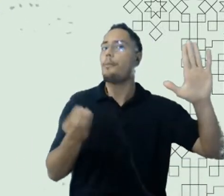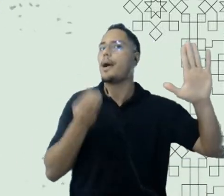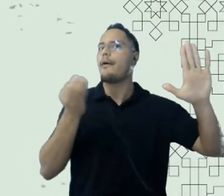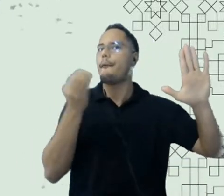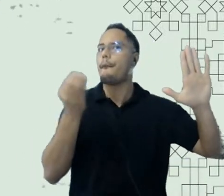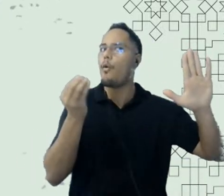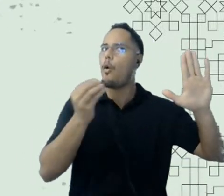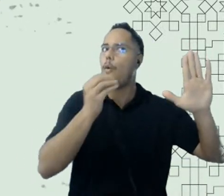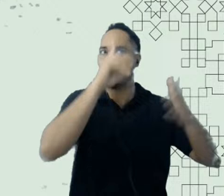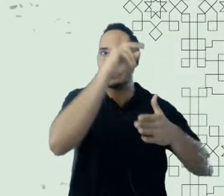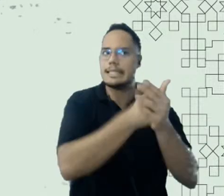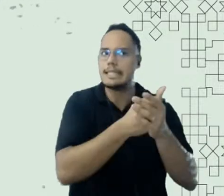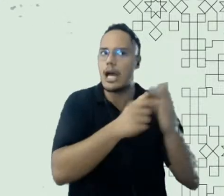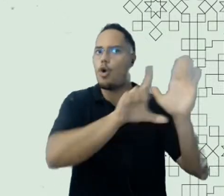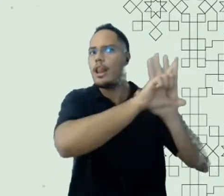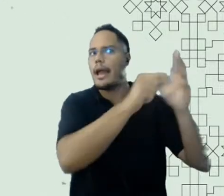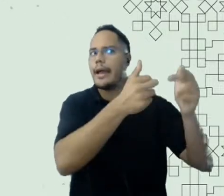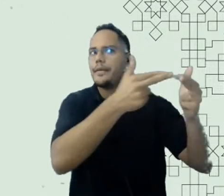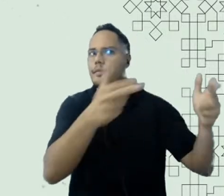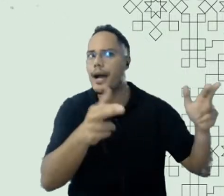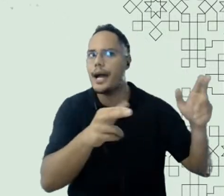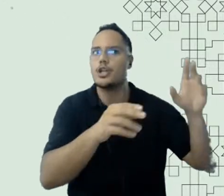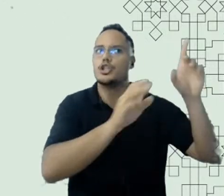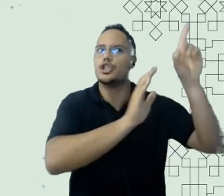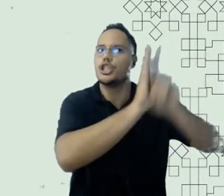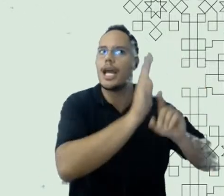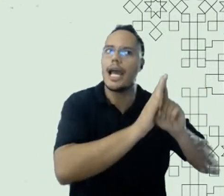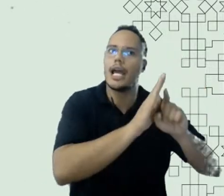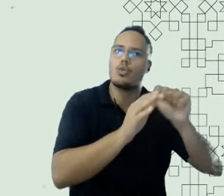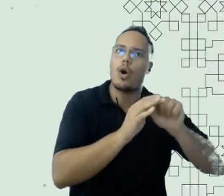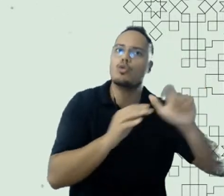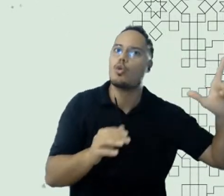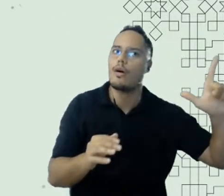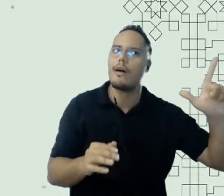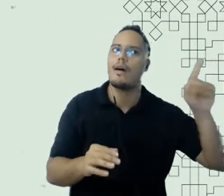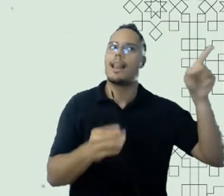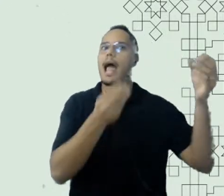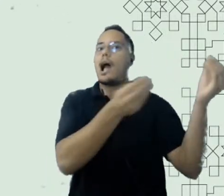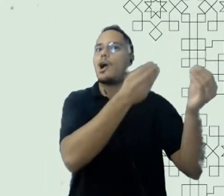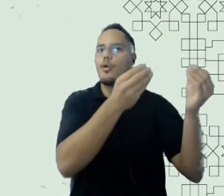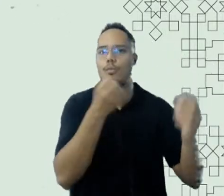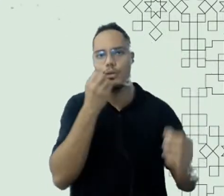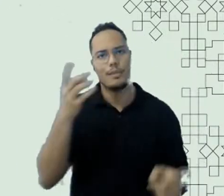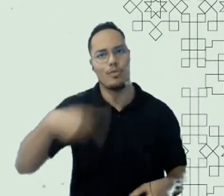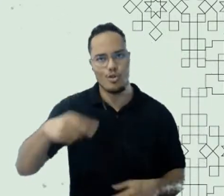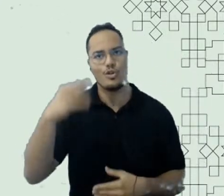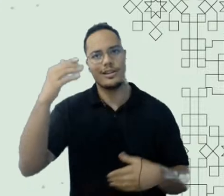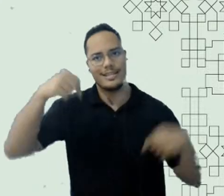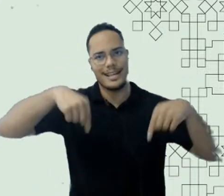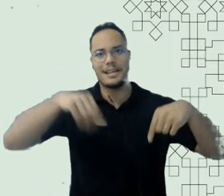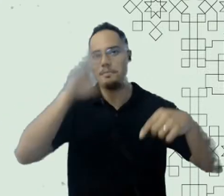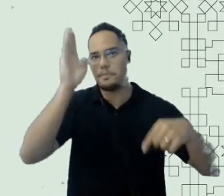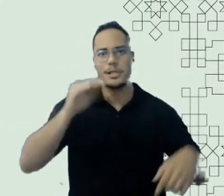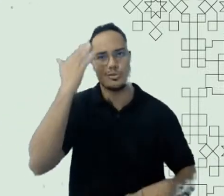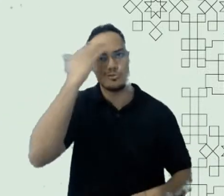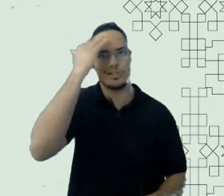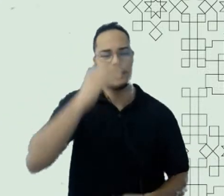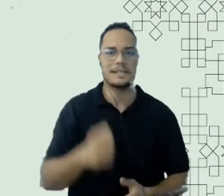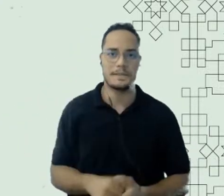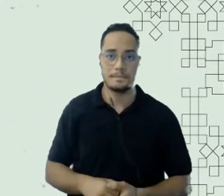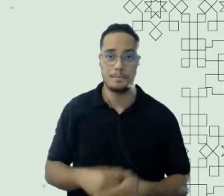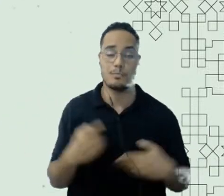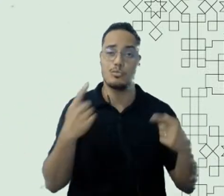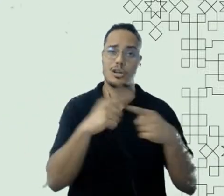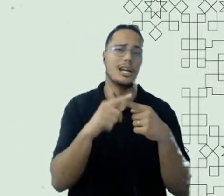the discussion is never very different. When we talk about platforms and Facebook and YouTube,